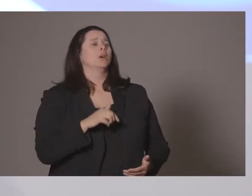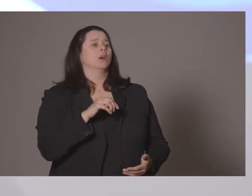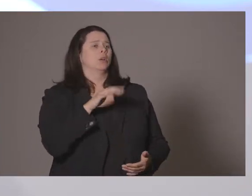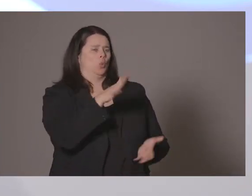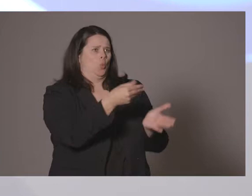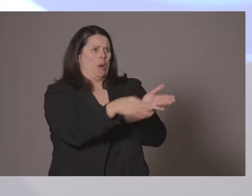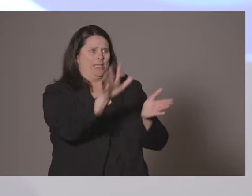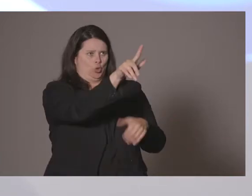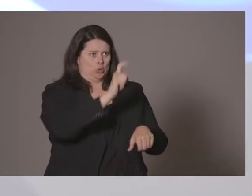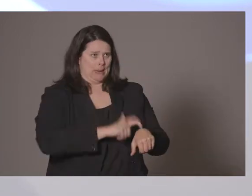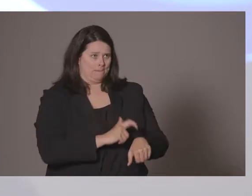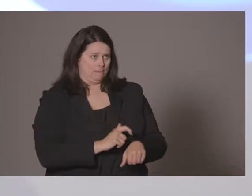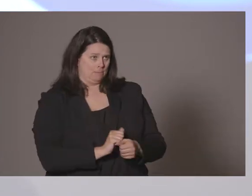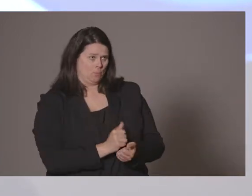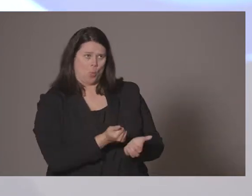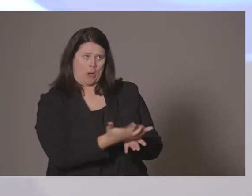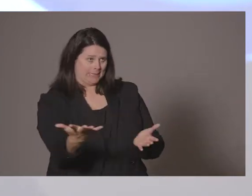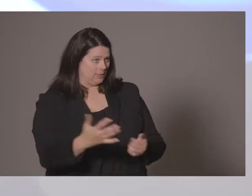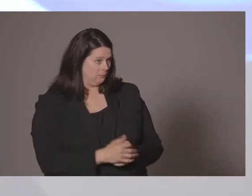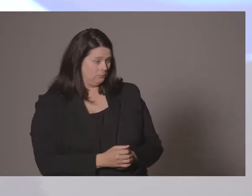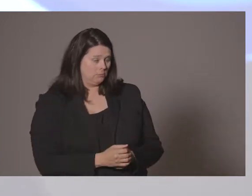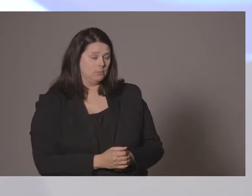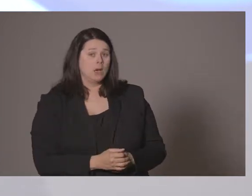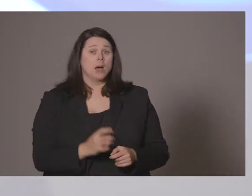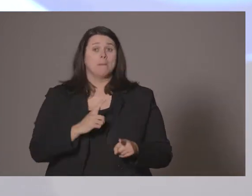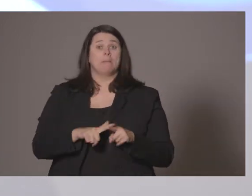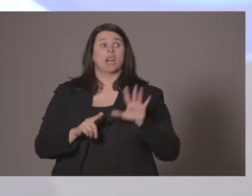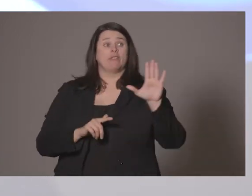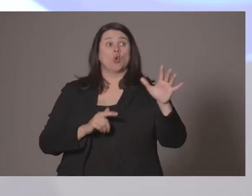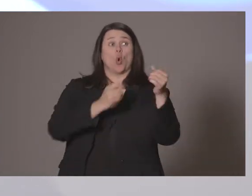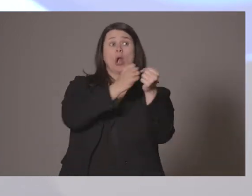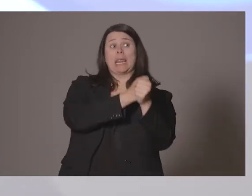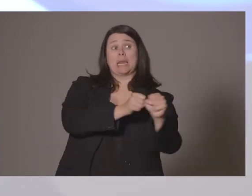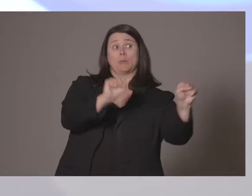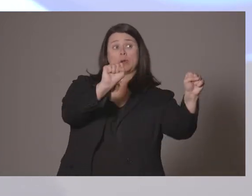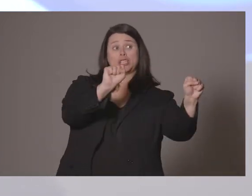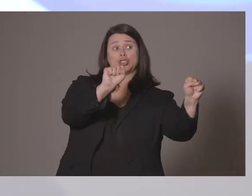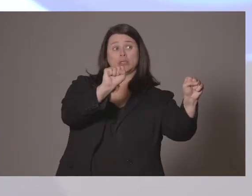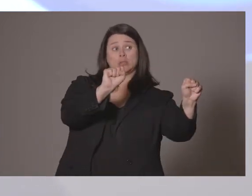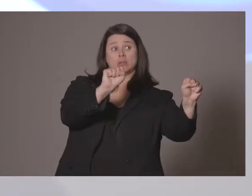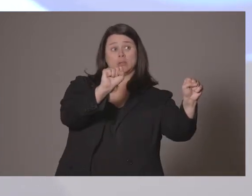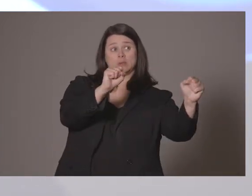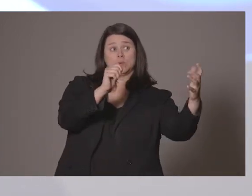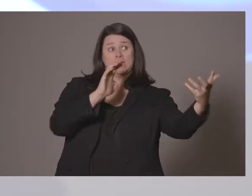But if you have come because your liberation is bound up with mine, then let us work together."